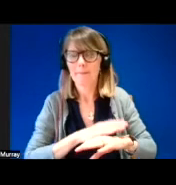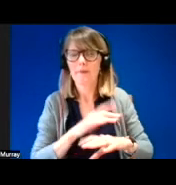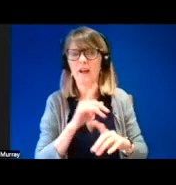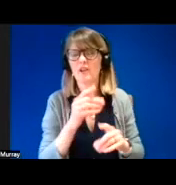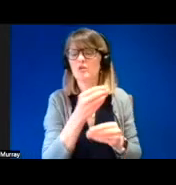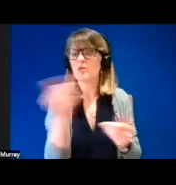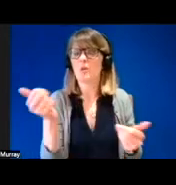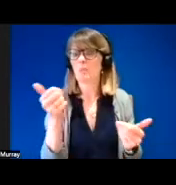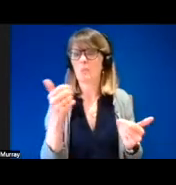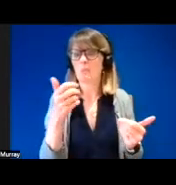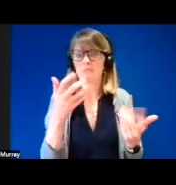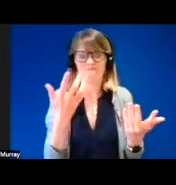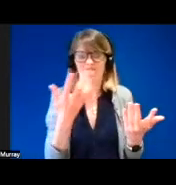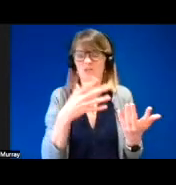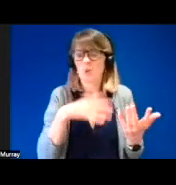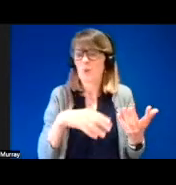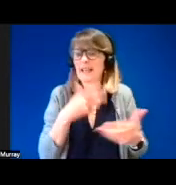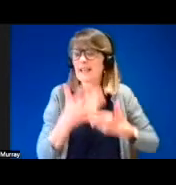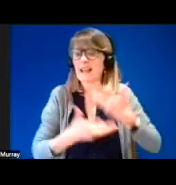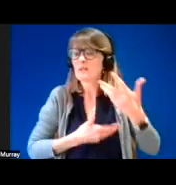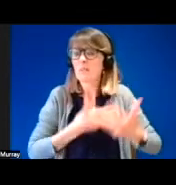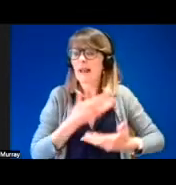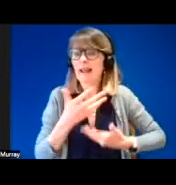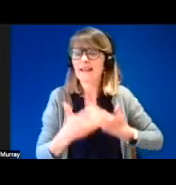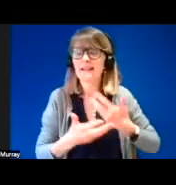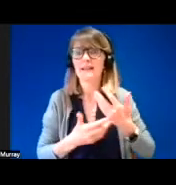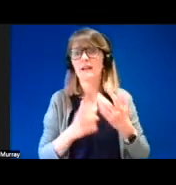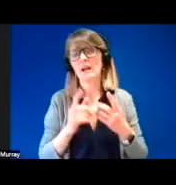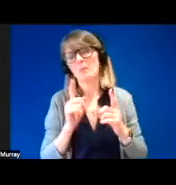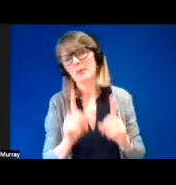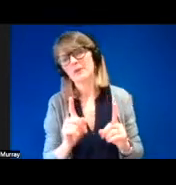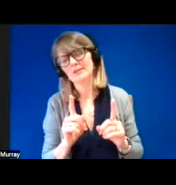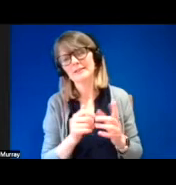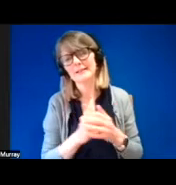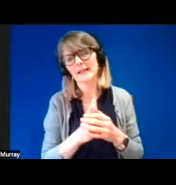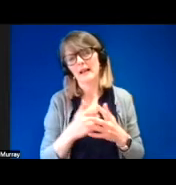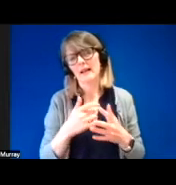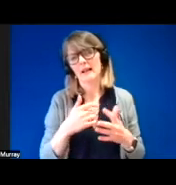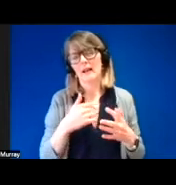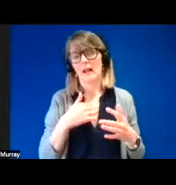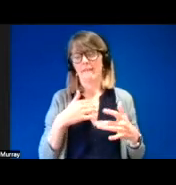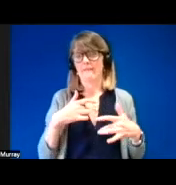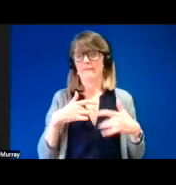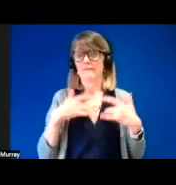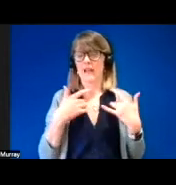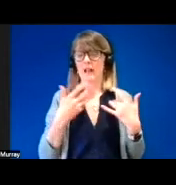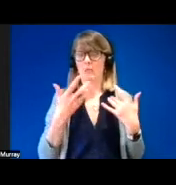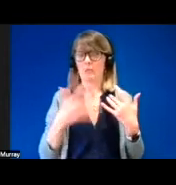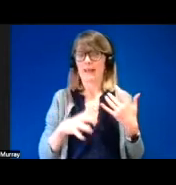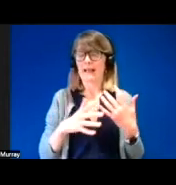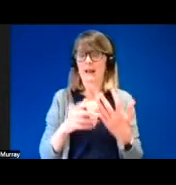need much explaining. However, I do think there have been 5 main inhibitors